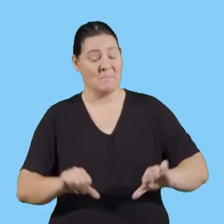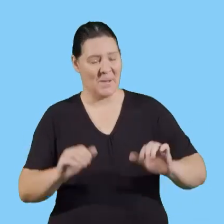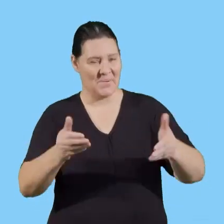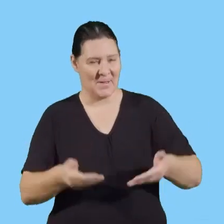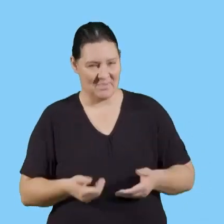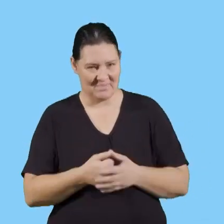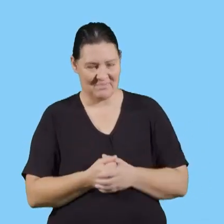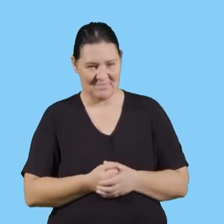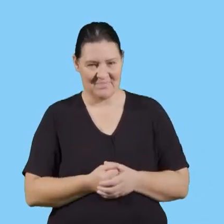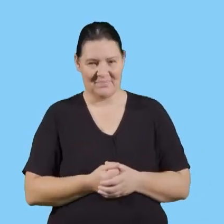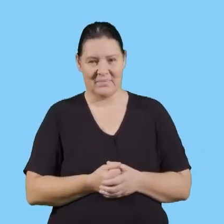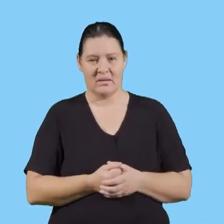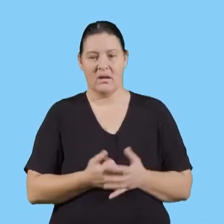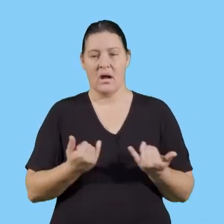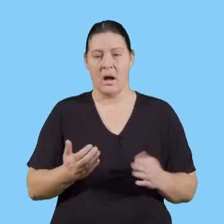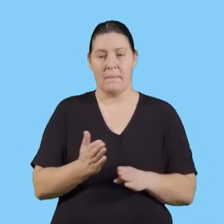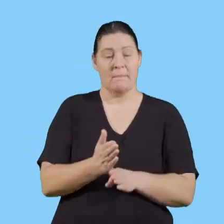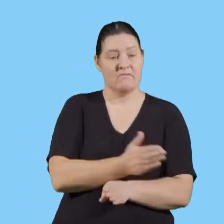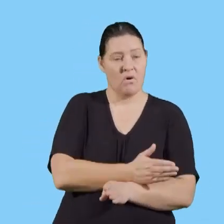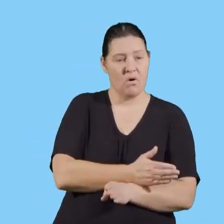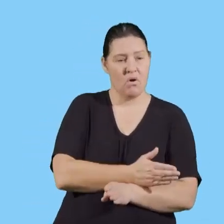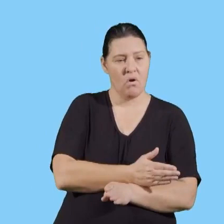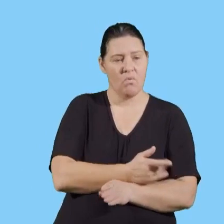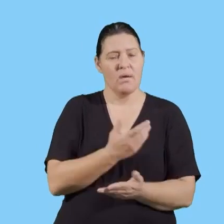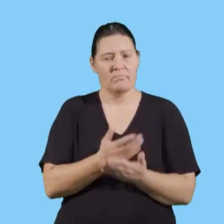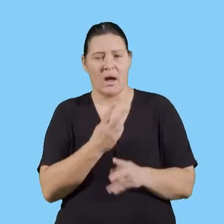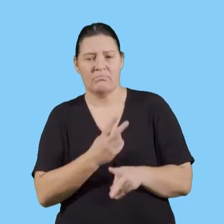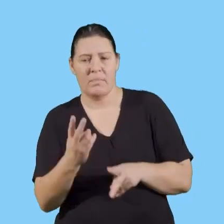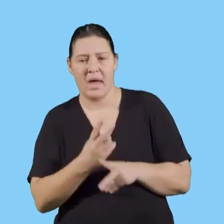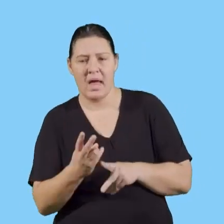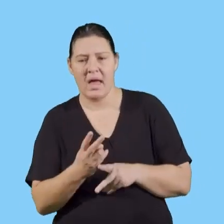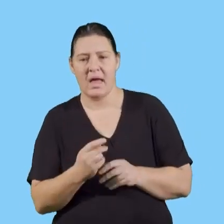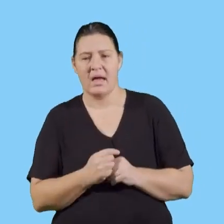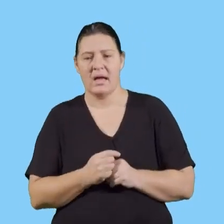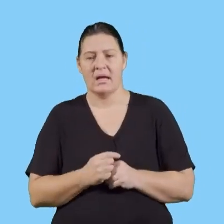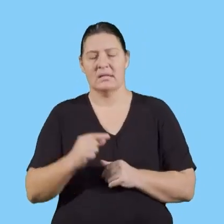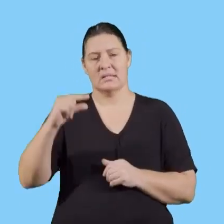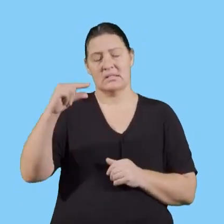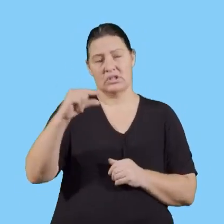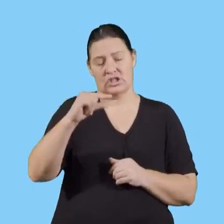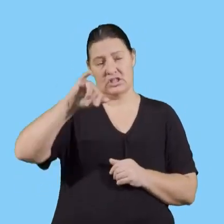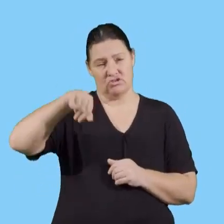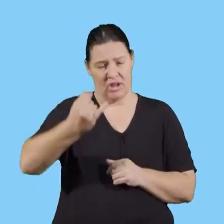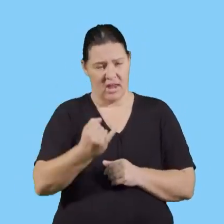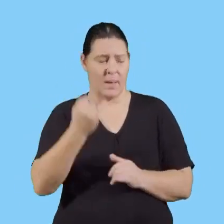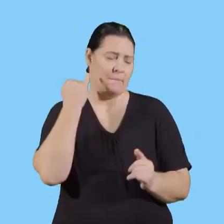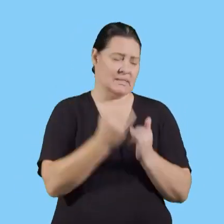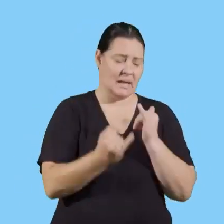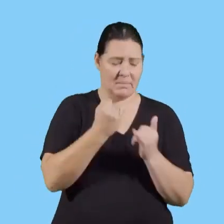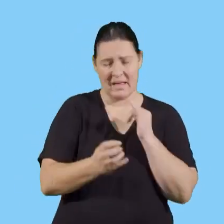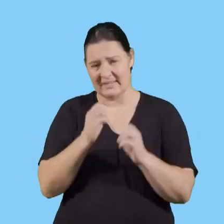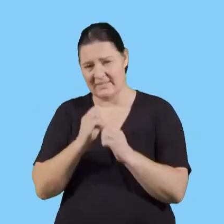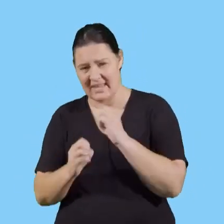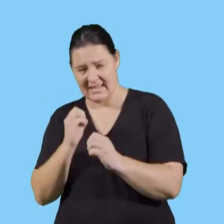Welcome back, dear learners, from the ad break. Before the ad break, we were able to prepare the general journal. We corrected some